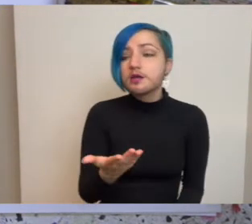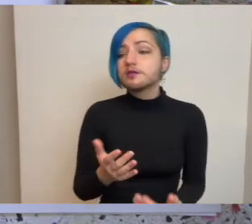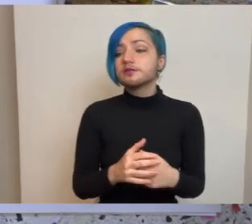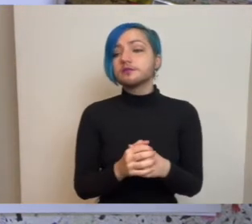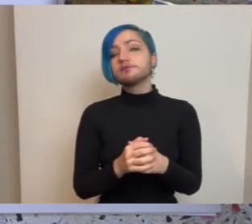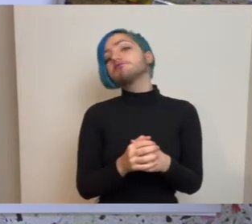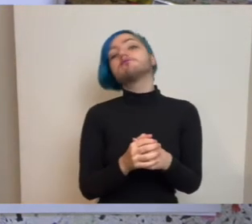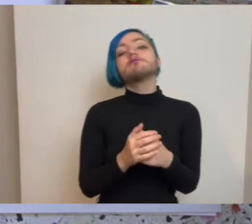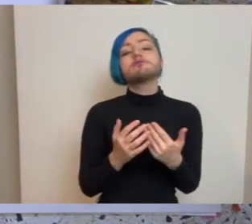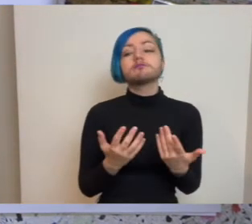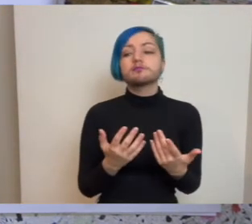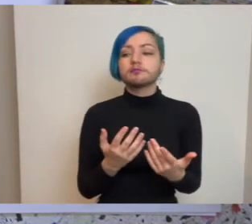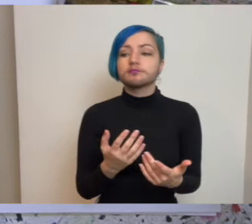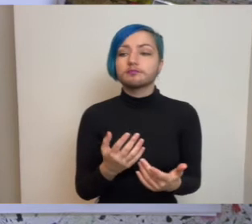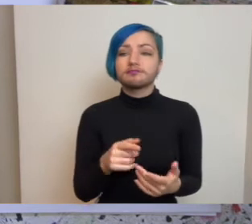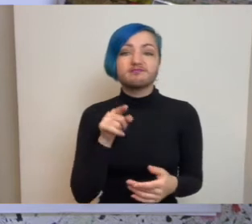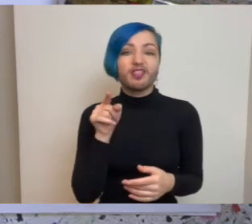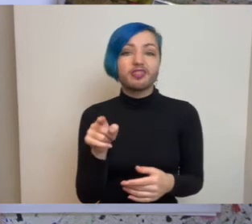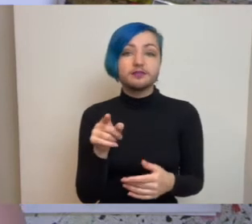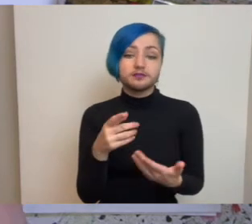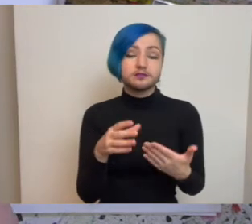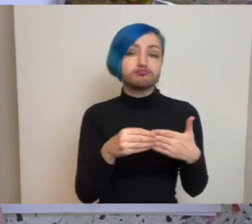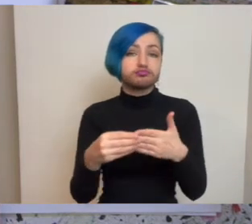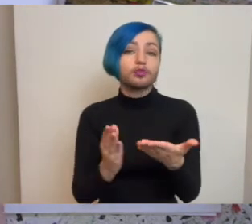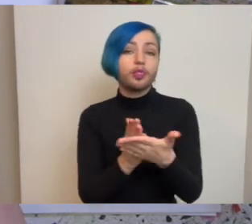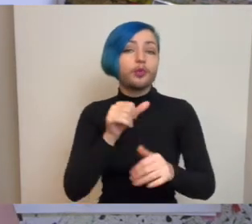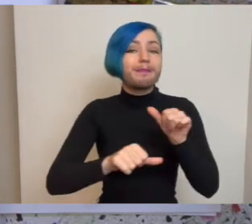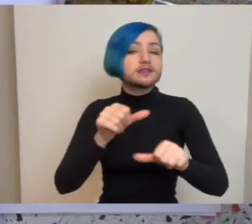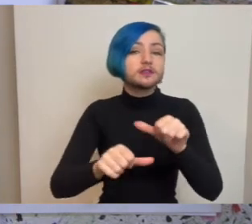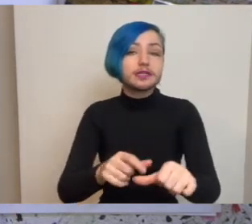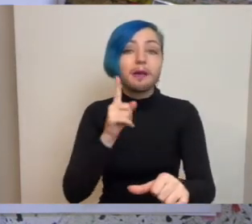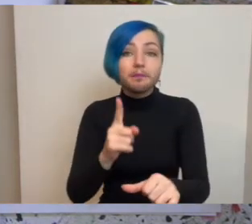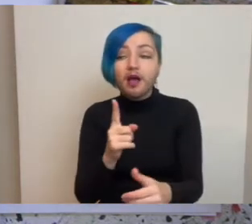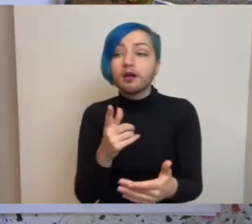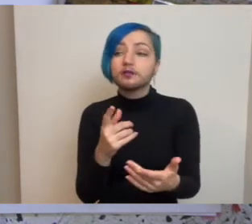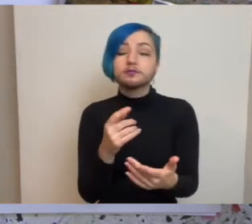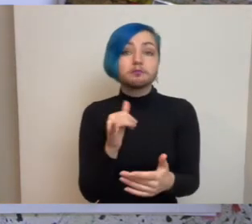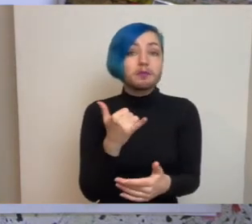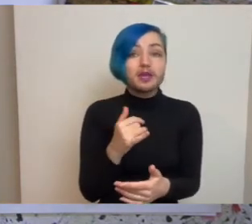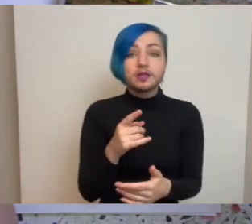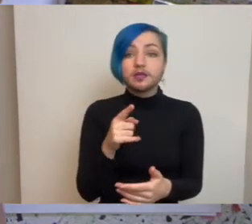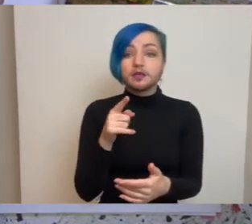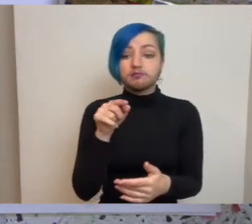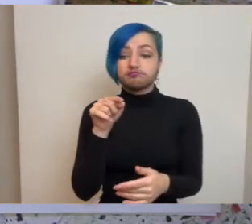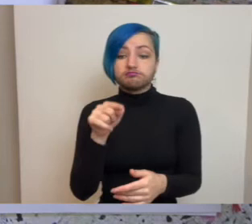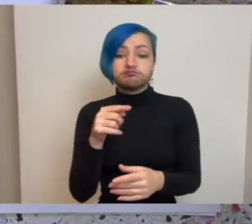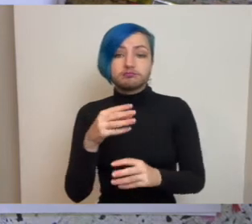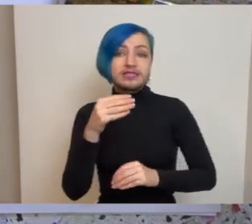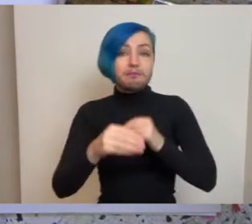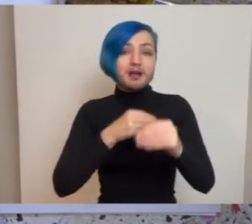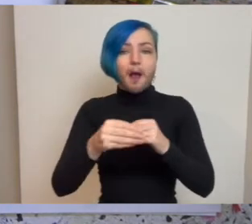I've very much been very pattern-led, but you could have very easily turned this into